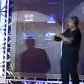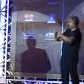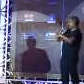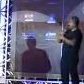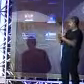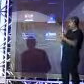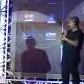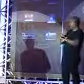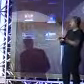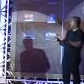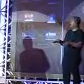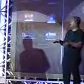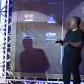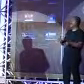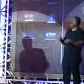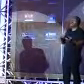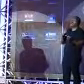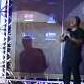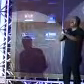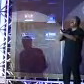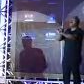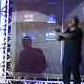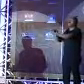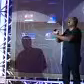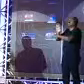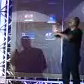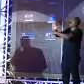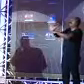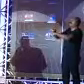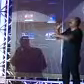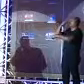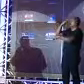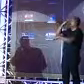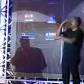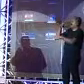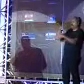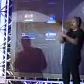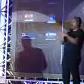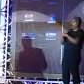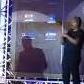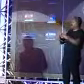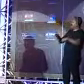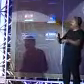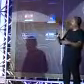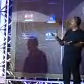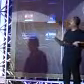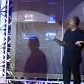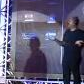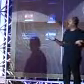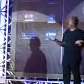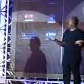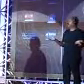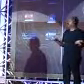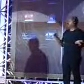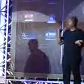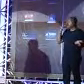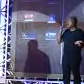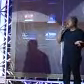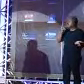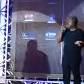curtailing departments that are not using practical knowledge or not making profit.